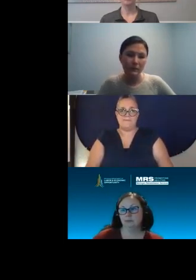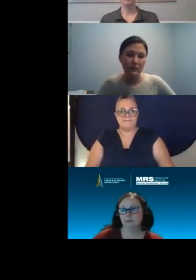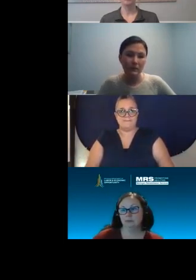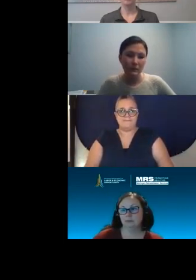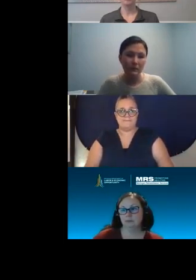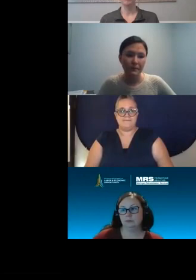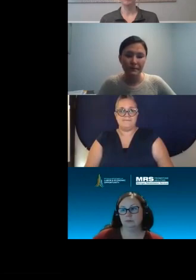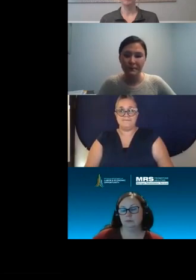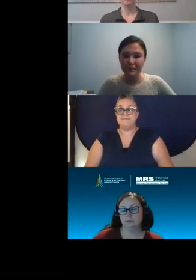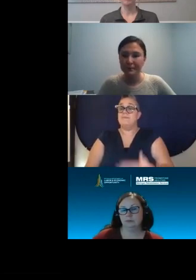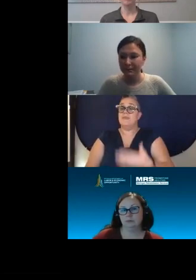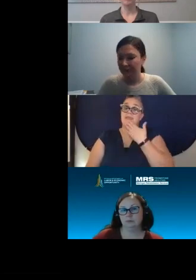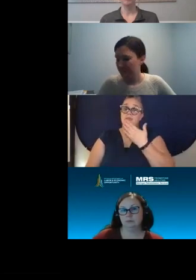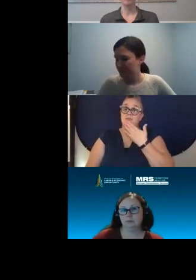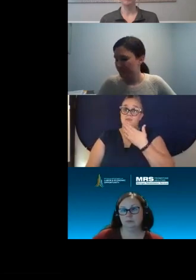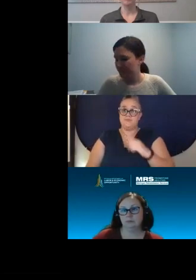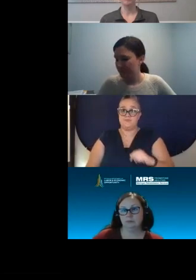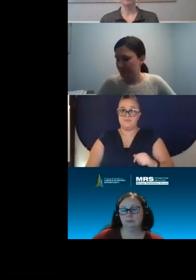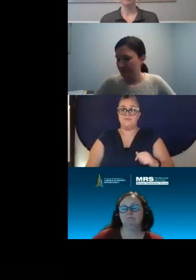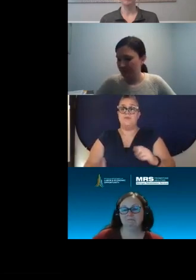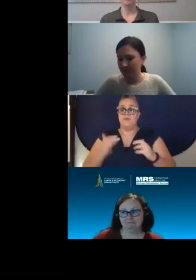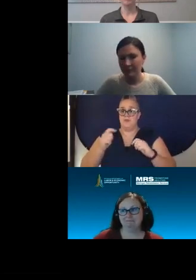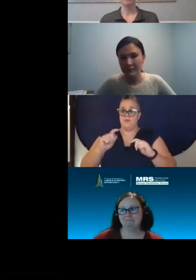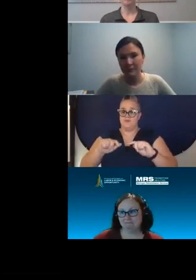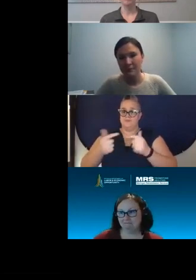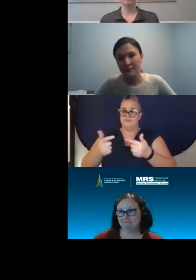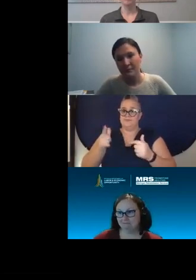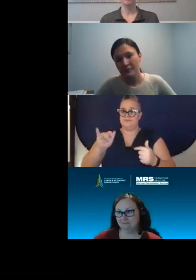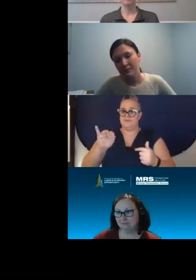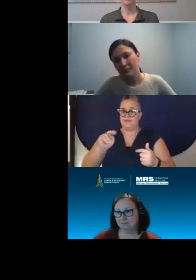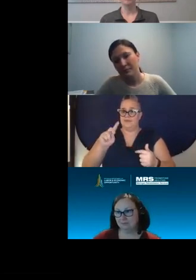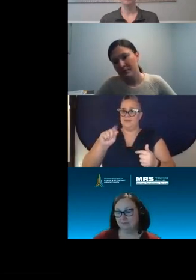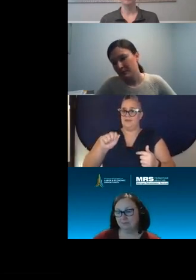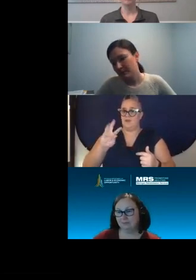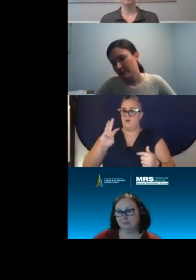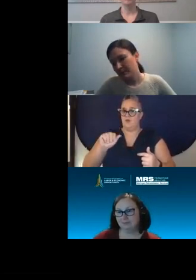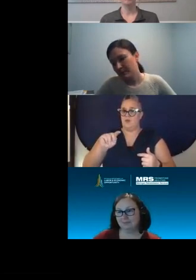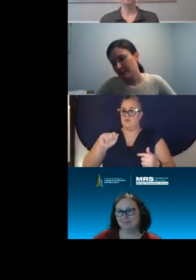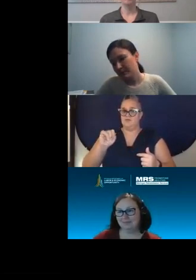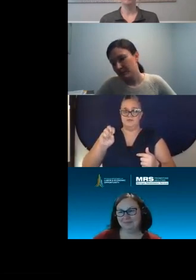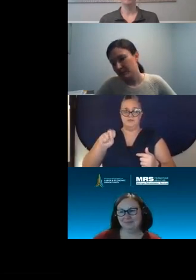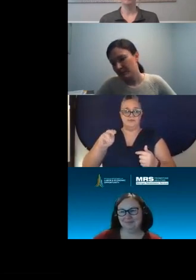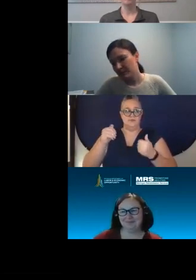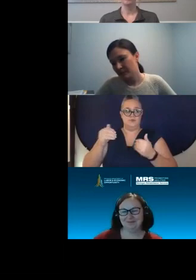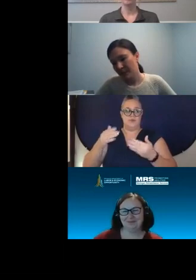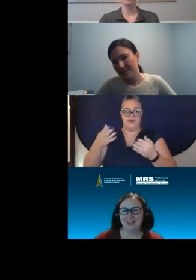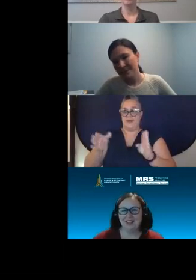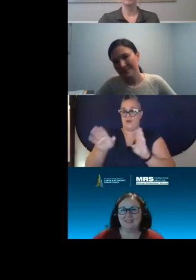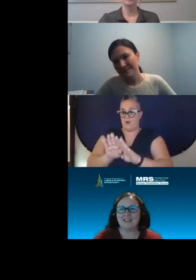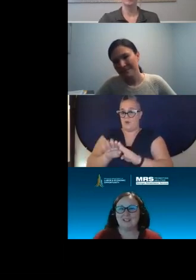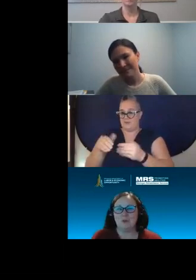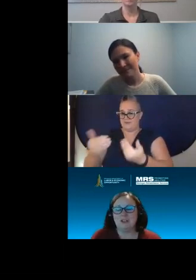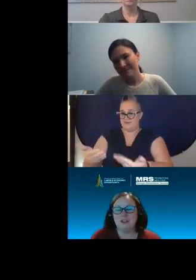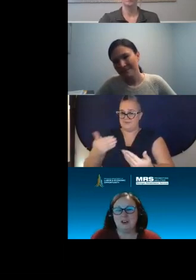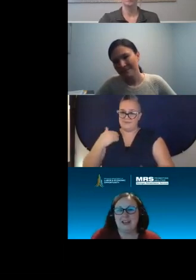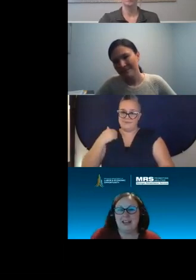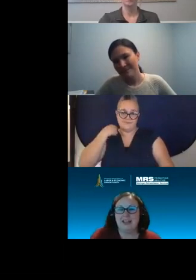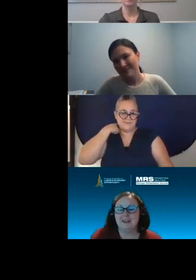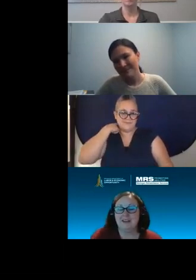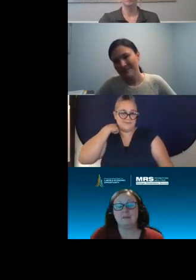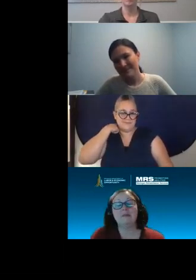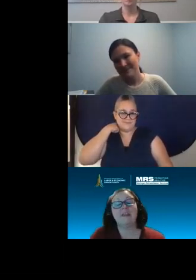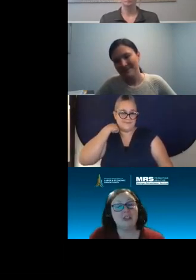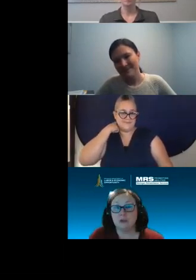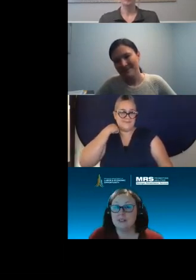Okay, great. Thank you. And now I'm going to turn it over to Linda Watson for her to close up today's presentation. Thanks so much, Craig.